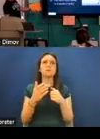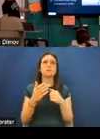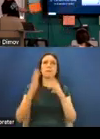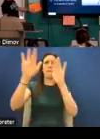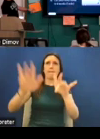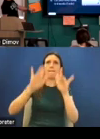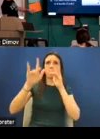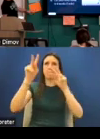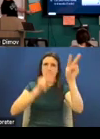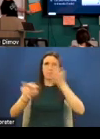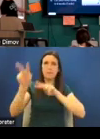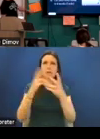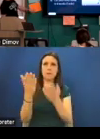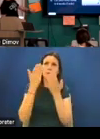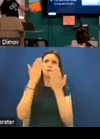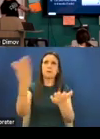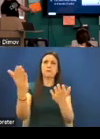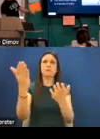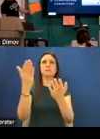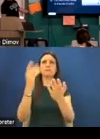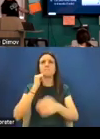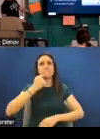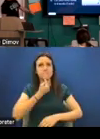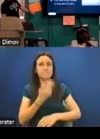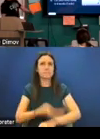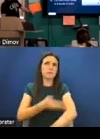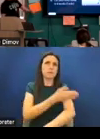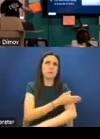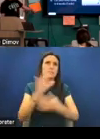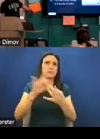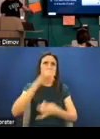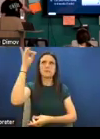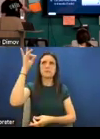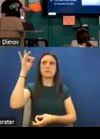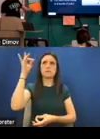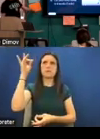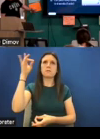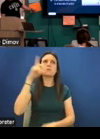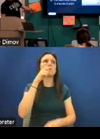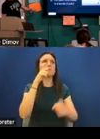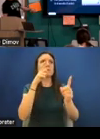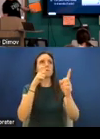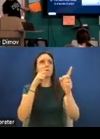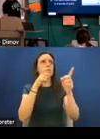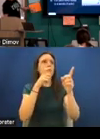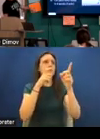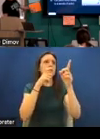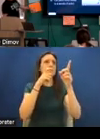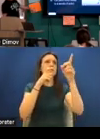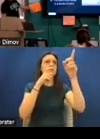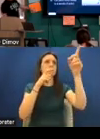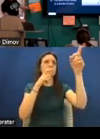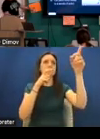Empathically analyzing, offering sincerity, improvement, spirituality. Who's that? Me.